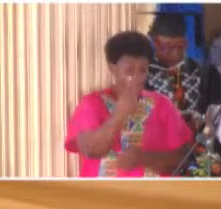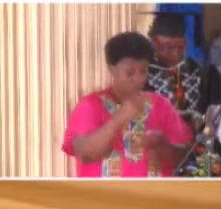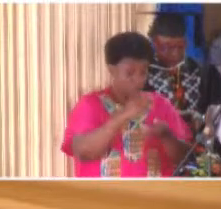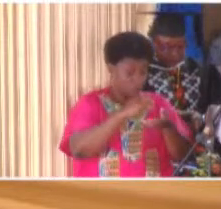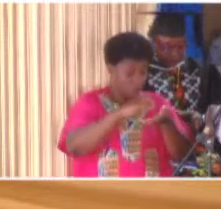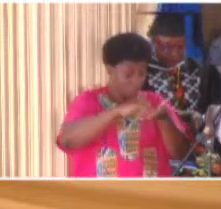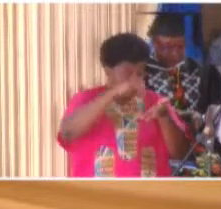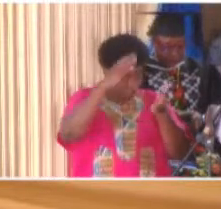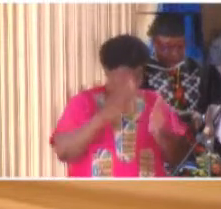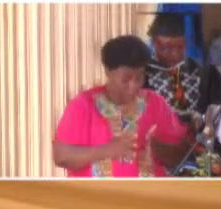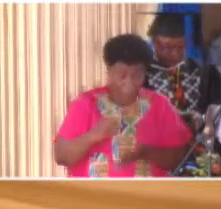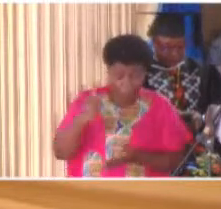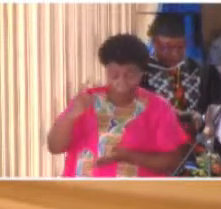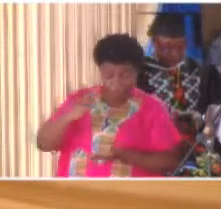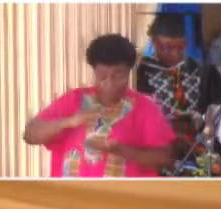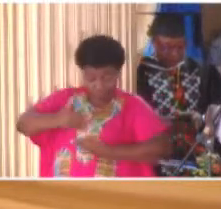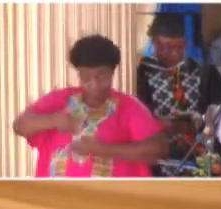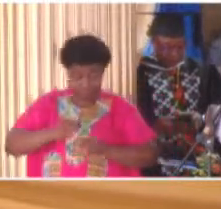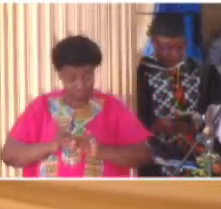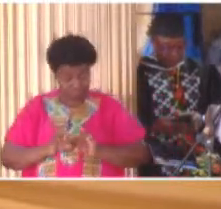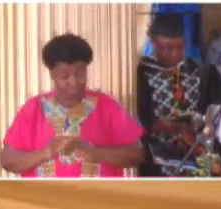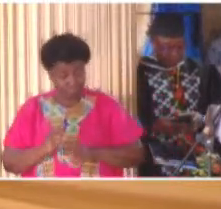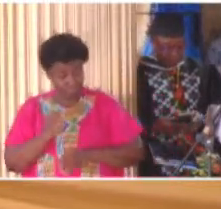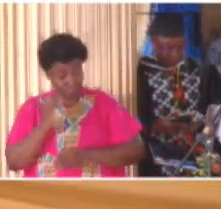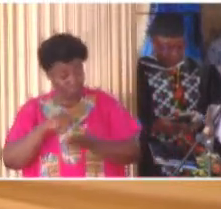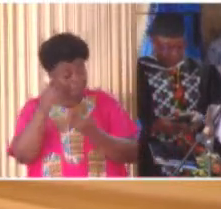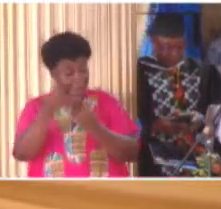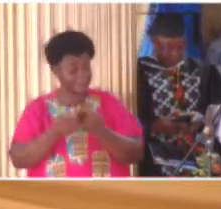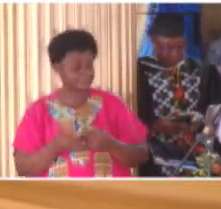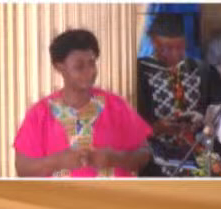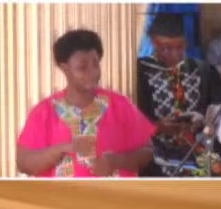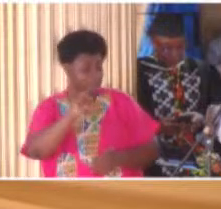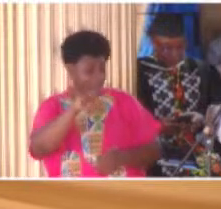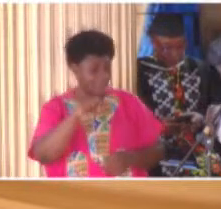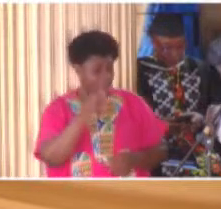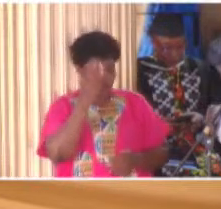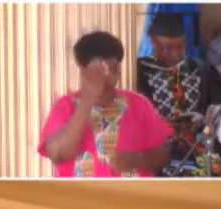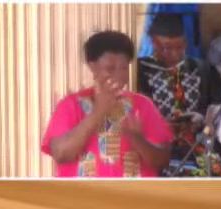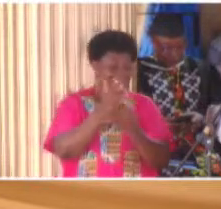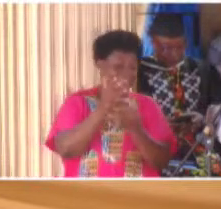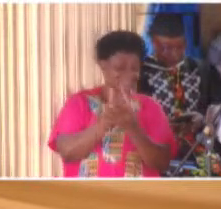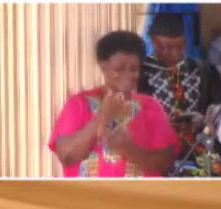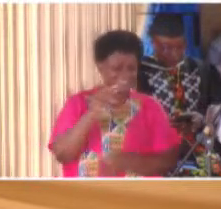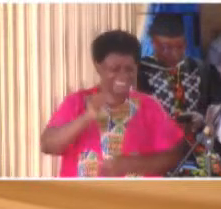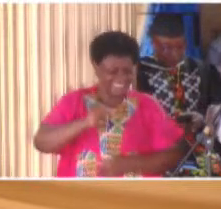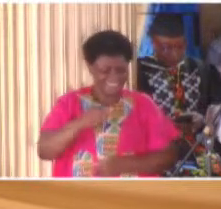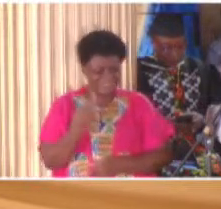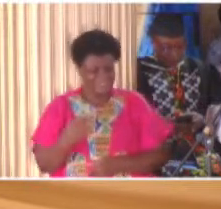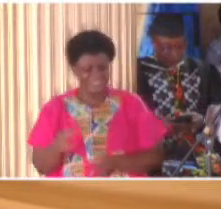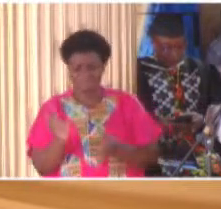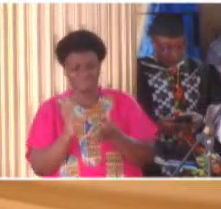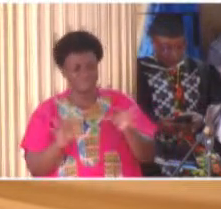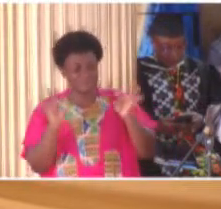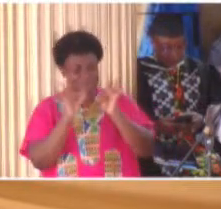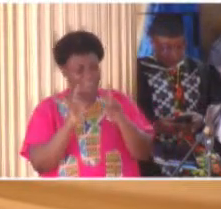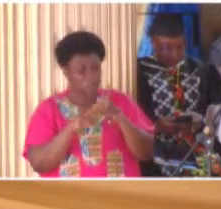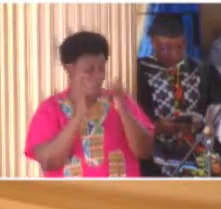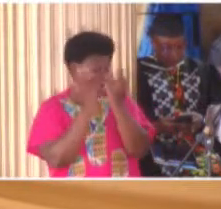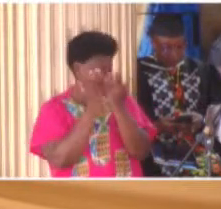one laptop initiative. We understand that access to the necessary resources is key to academic